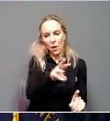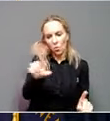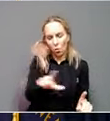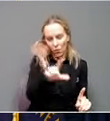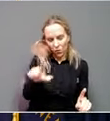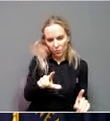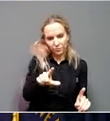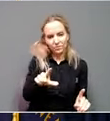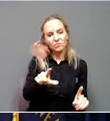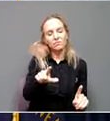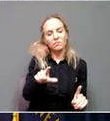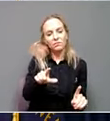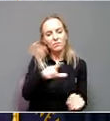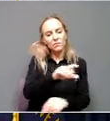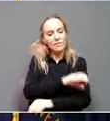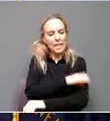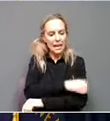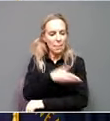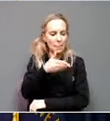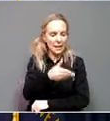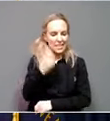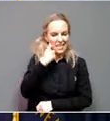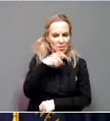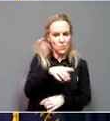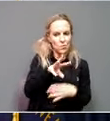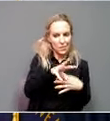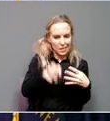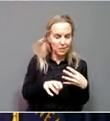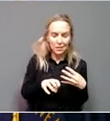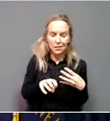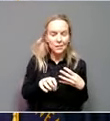at a clinic this weekend. It was not only